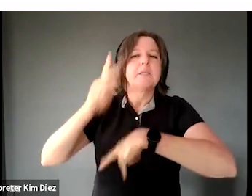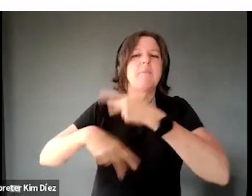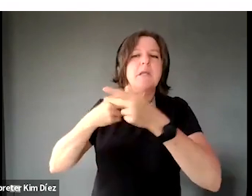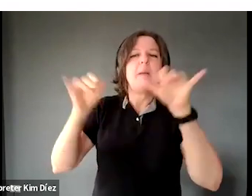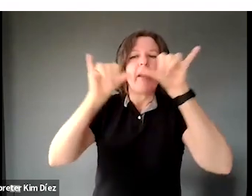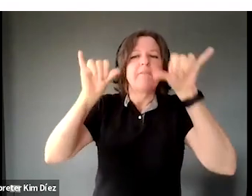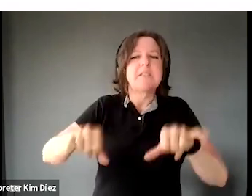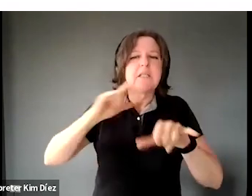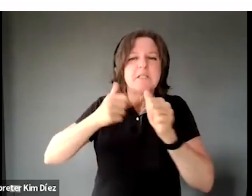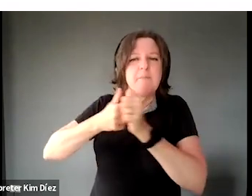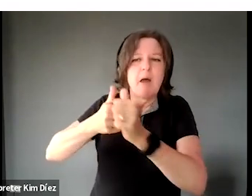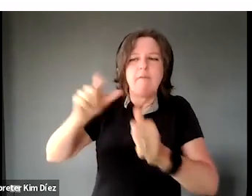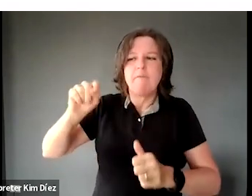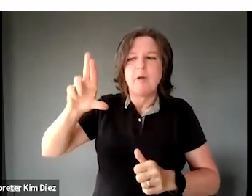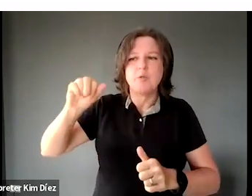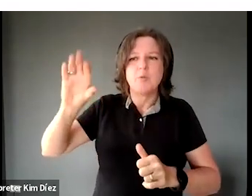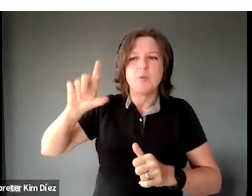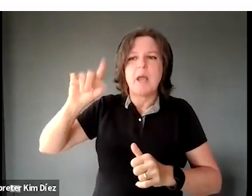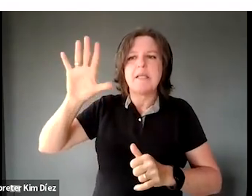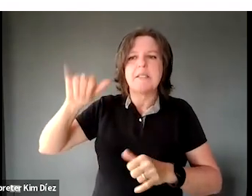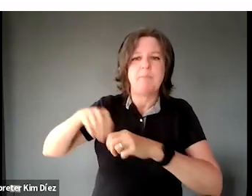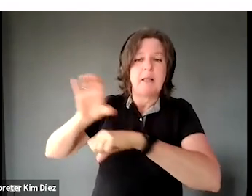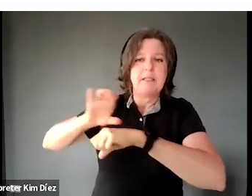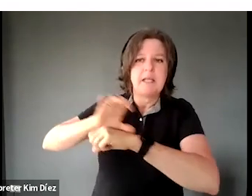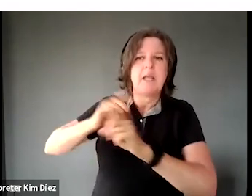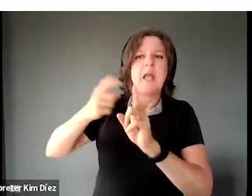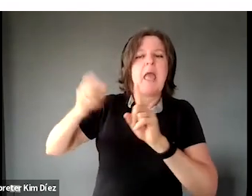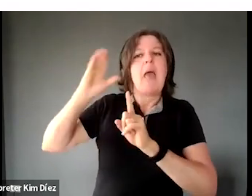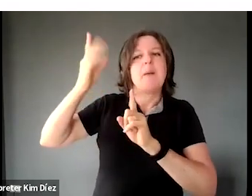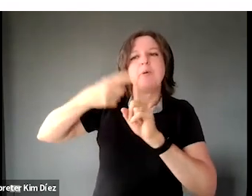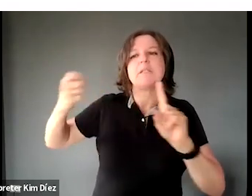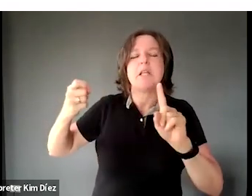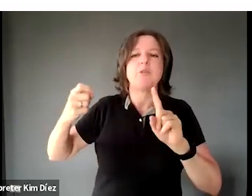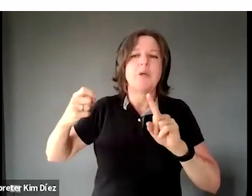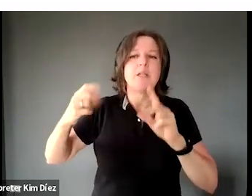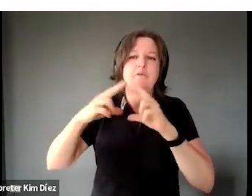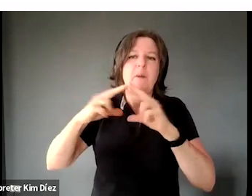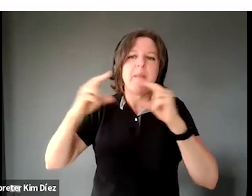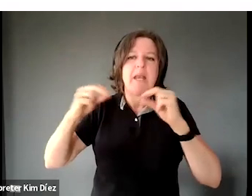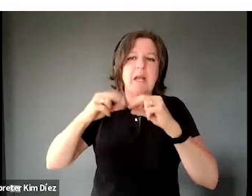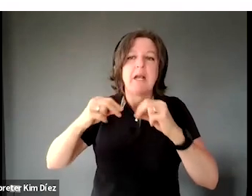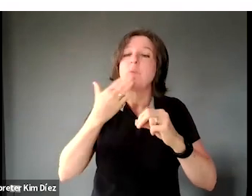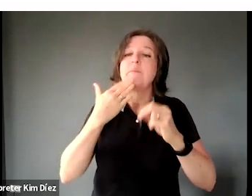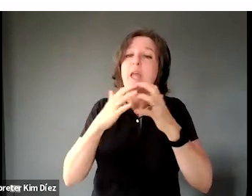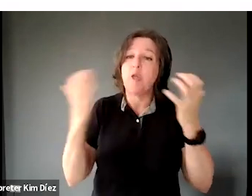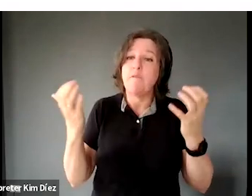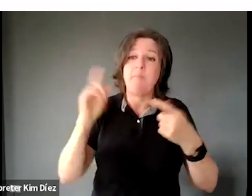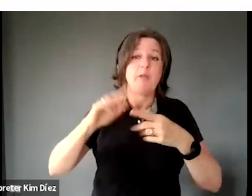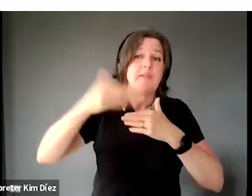a tool to have a genetic tracing system for cacao.